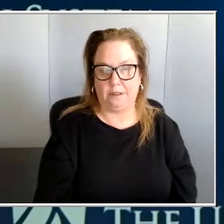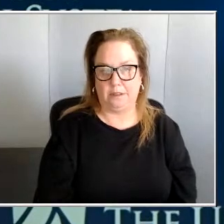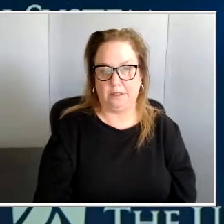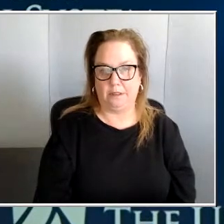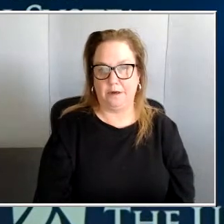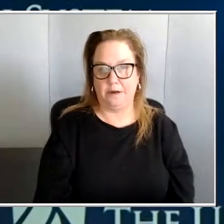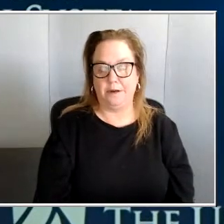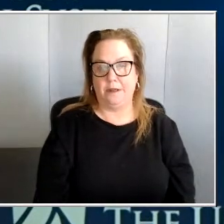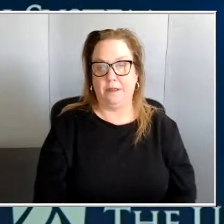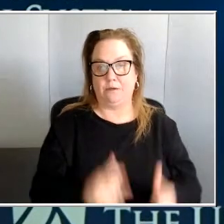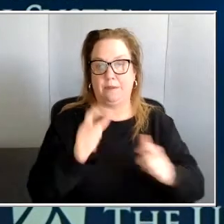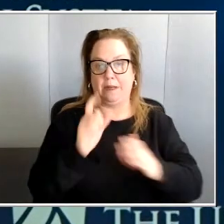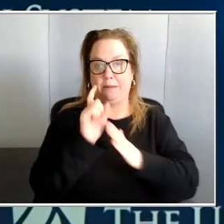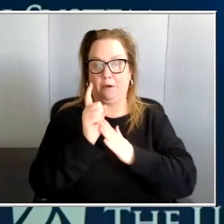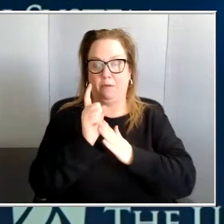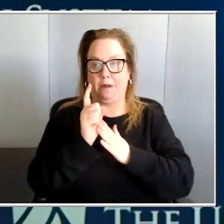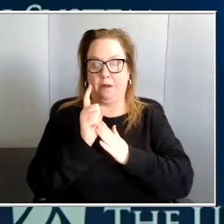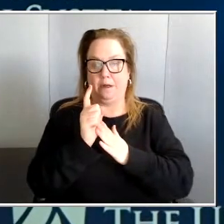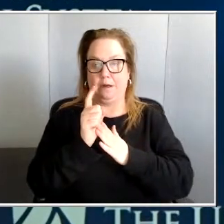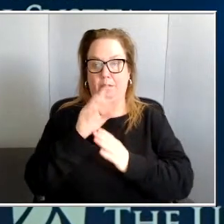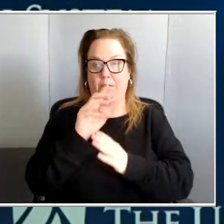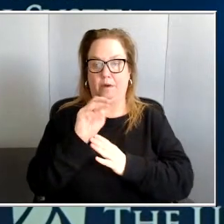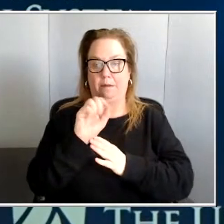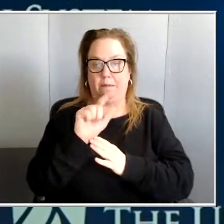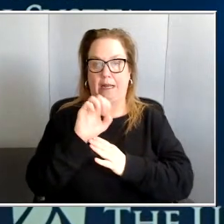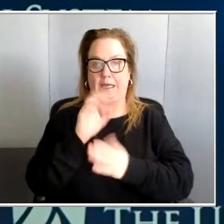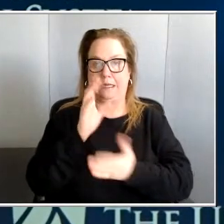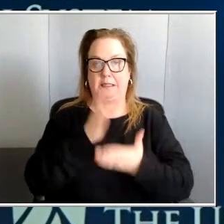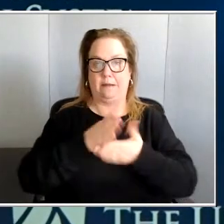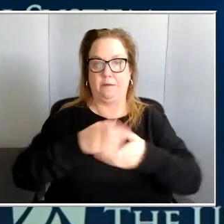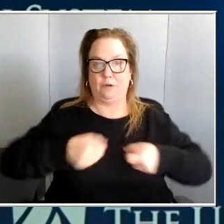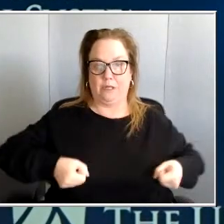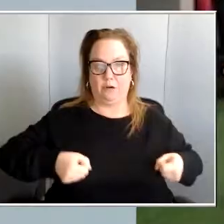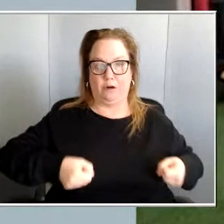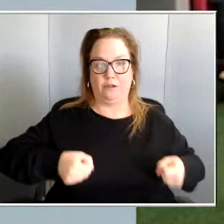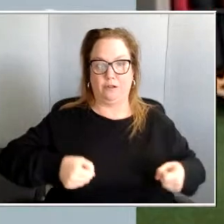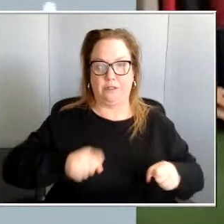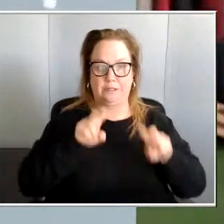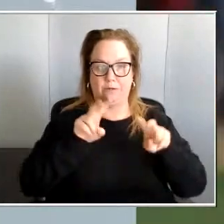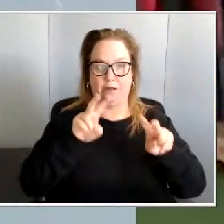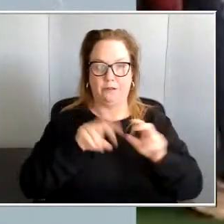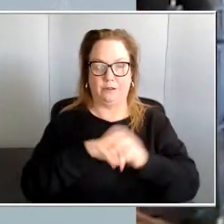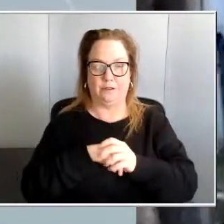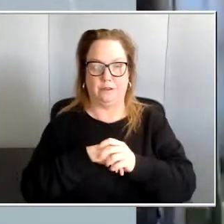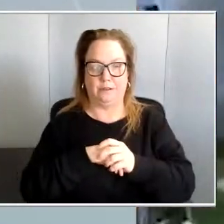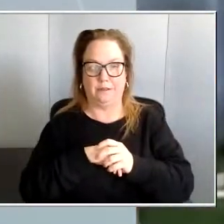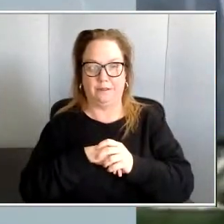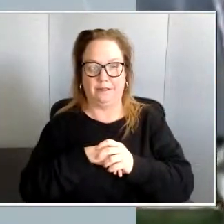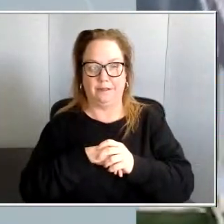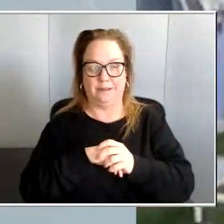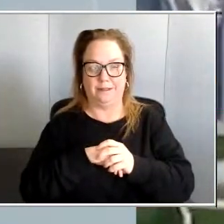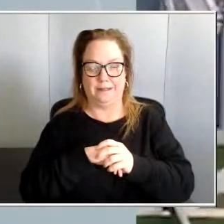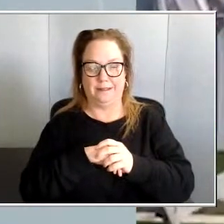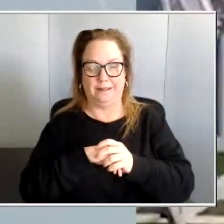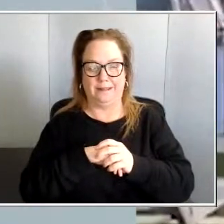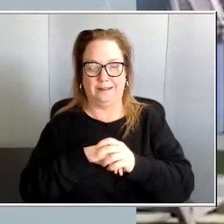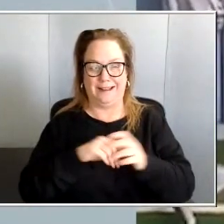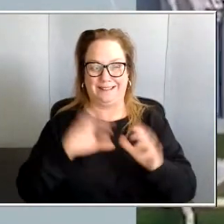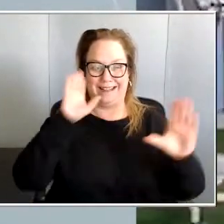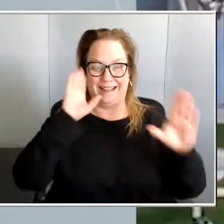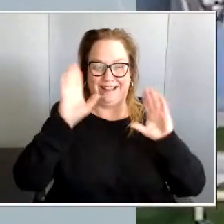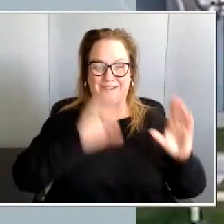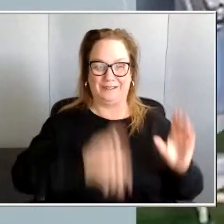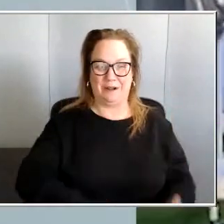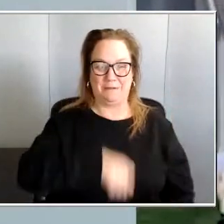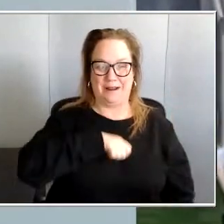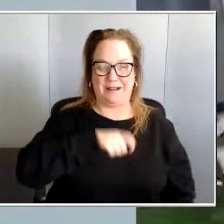moment during one PT session when Maggie had to stop using crutches. Let's watch. I am so proud